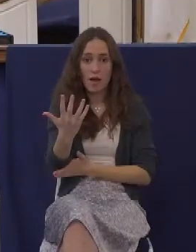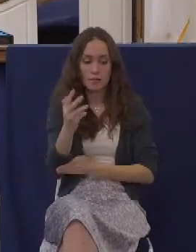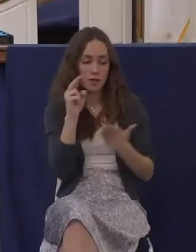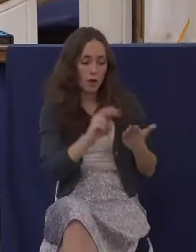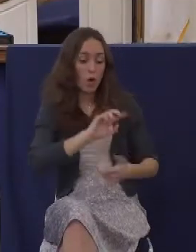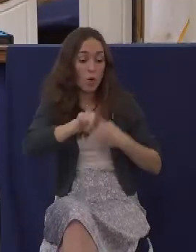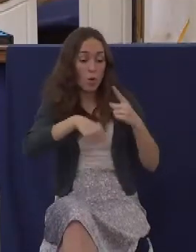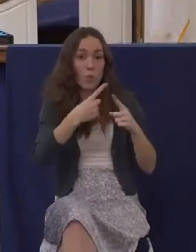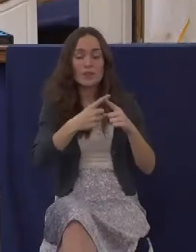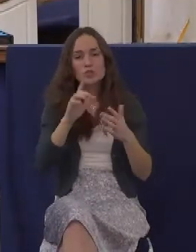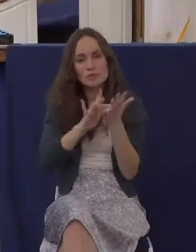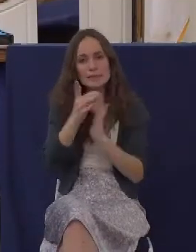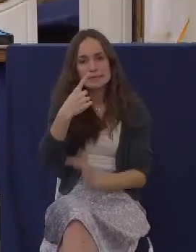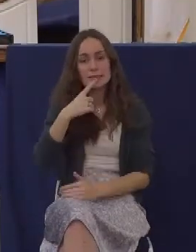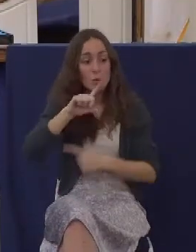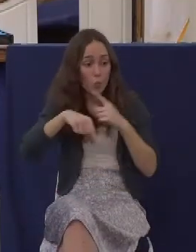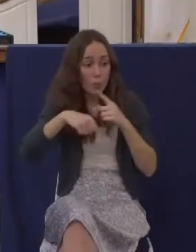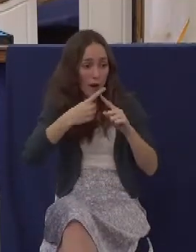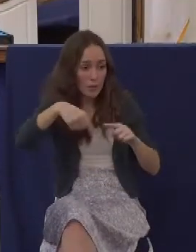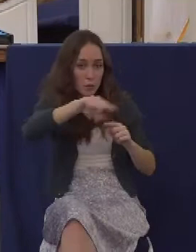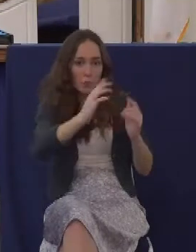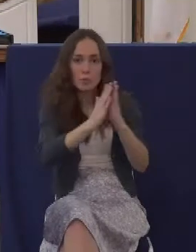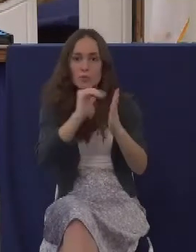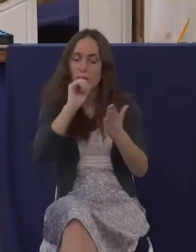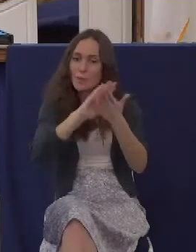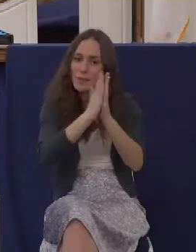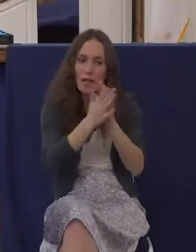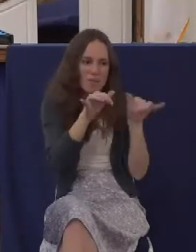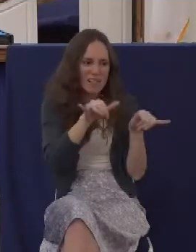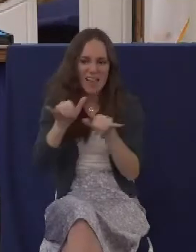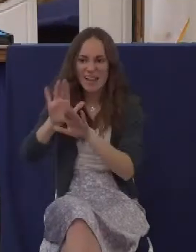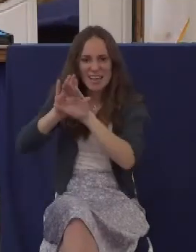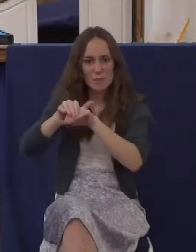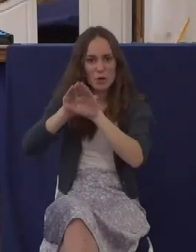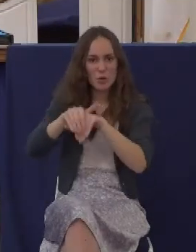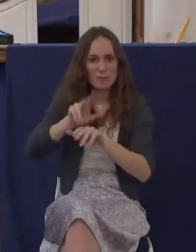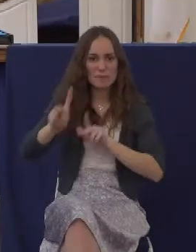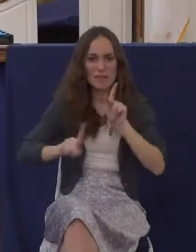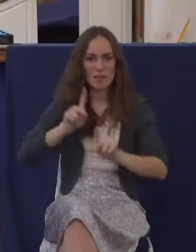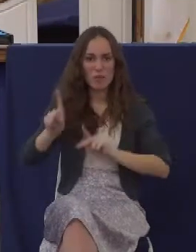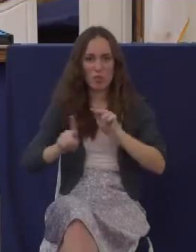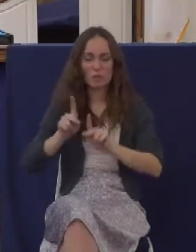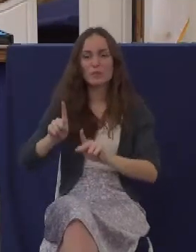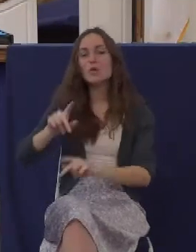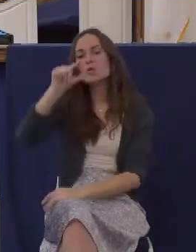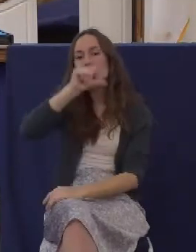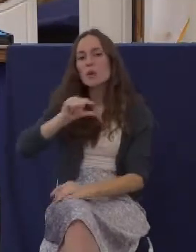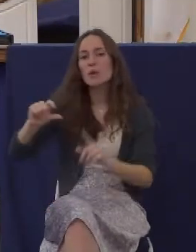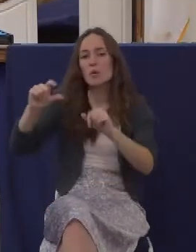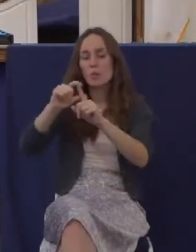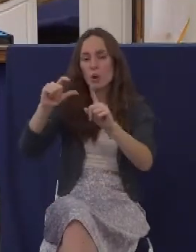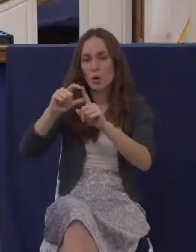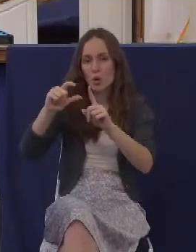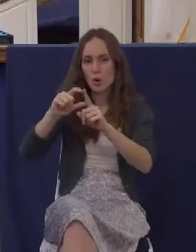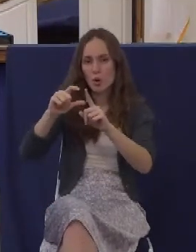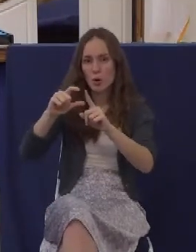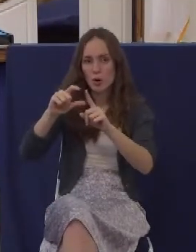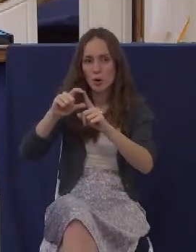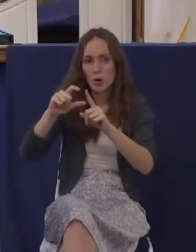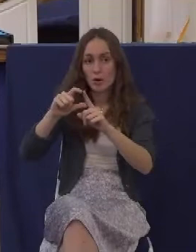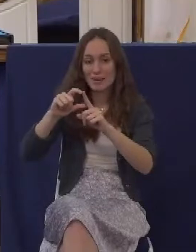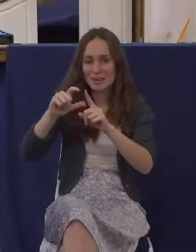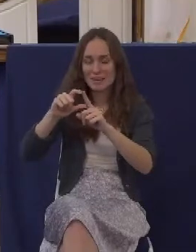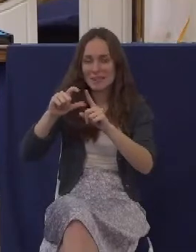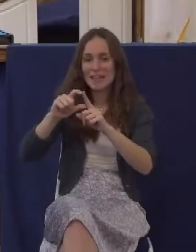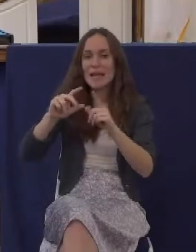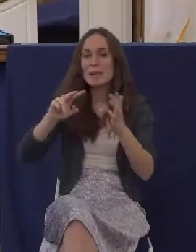prayest, thou shalt not be as the hypocrites are. The Greek word hypokritis, it's a word taken from the